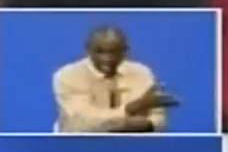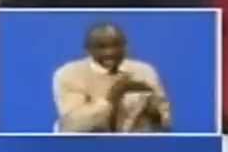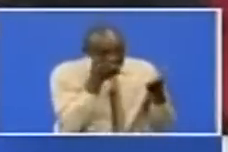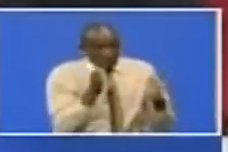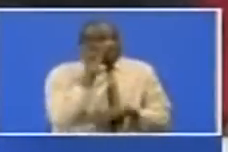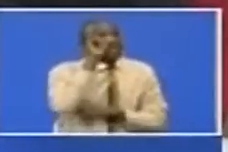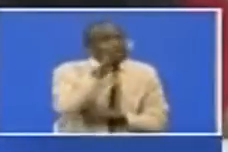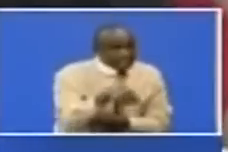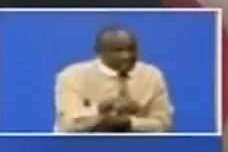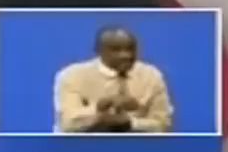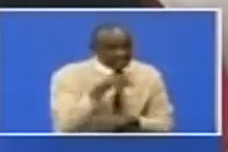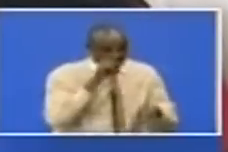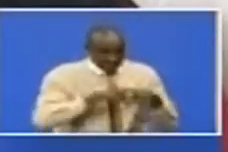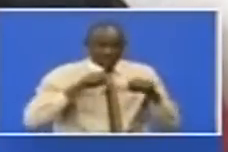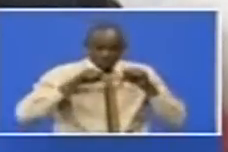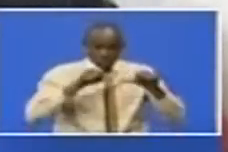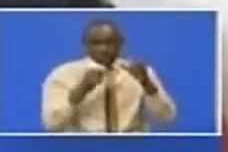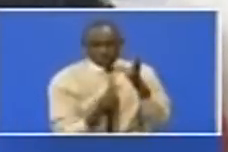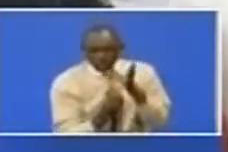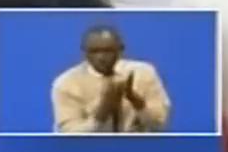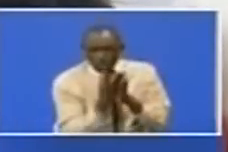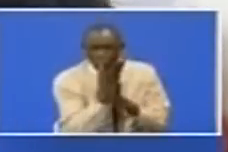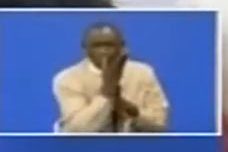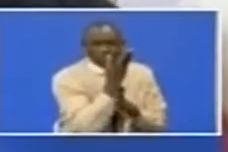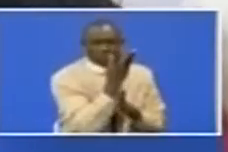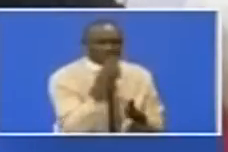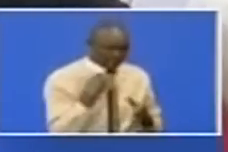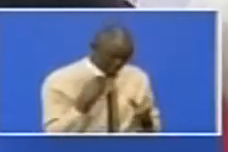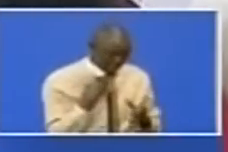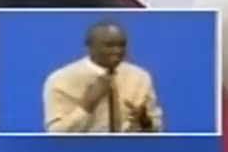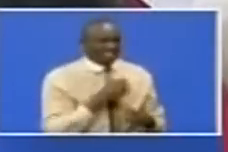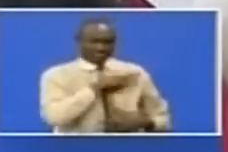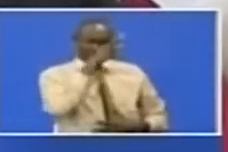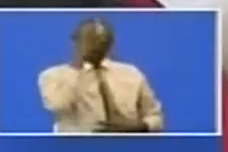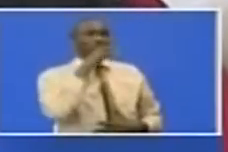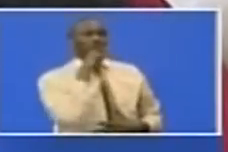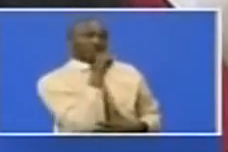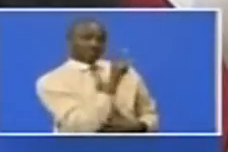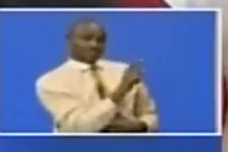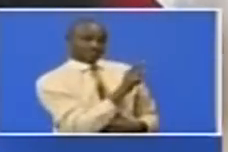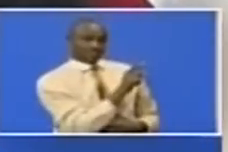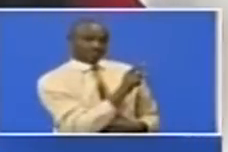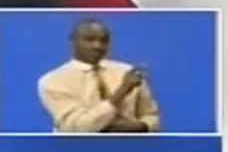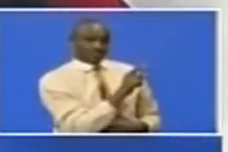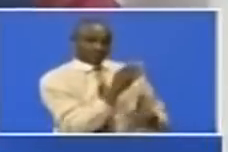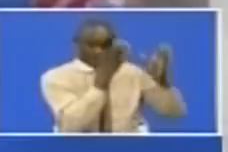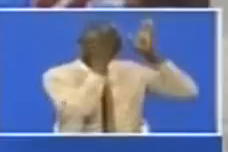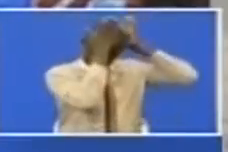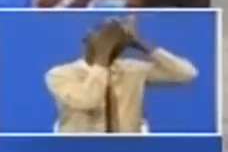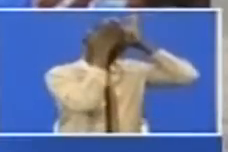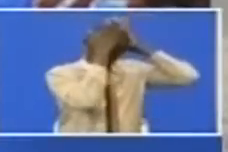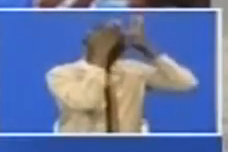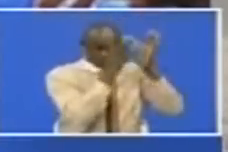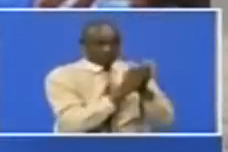much later, when as I continued to grow and I reached the level of whereby my spiritual father, the Archbishop,